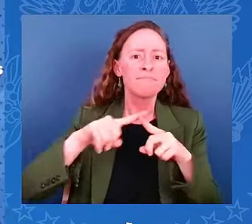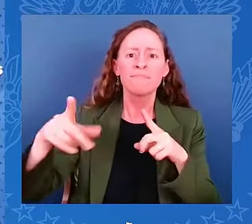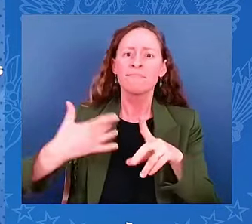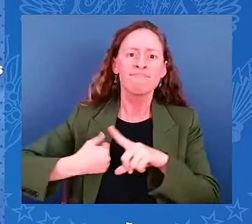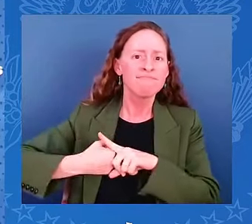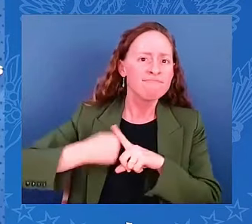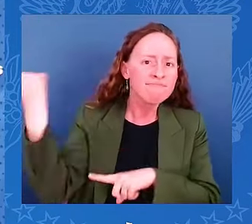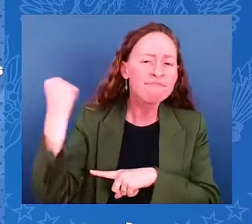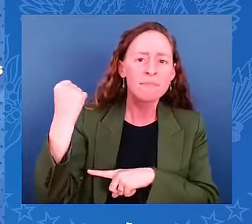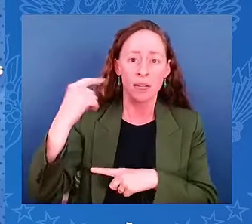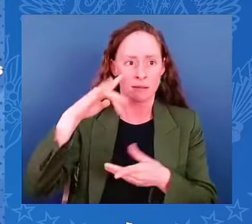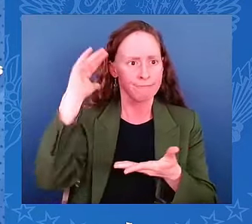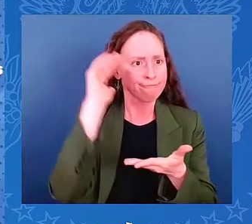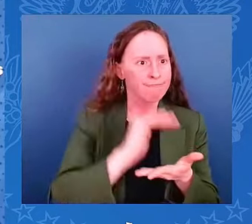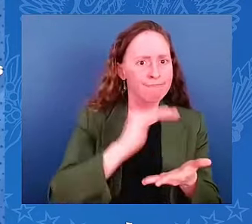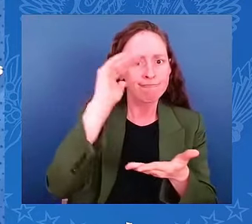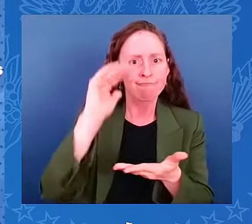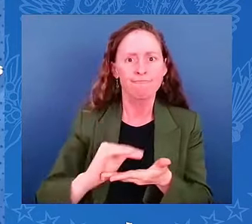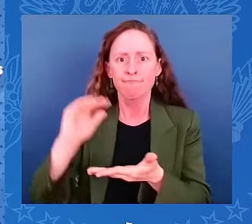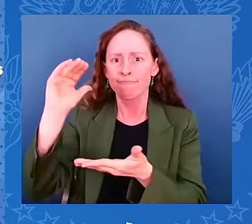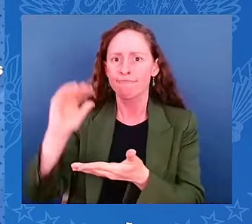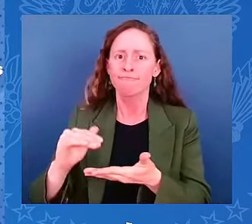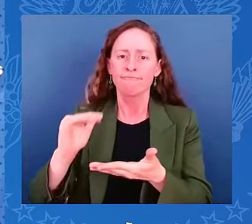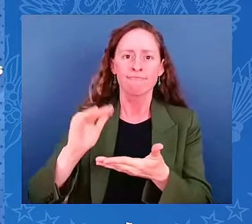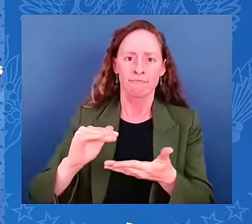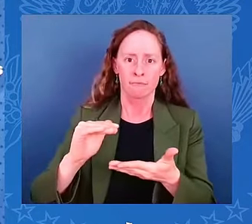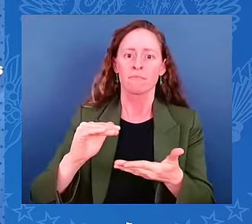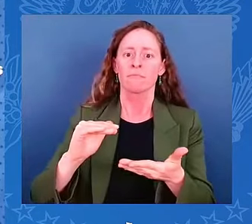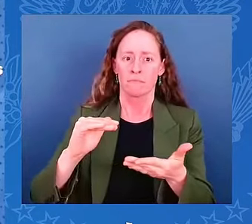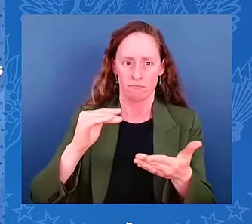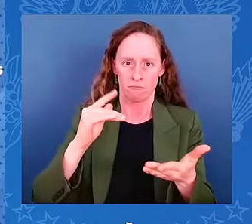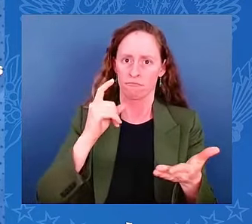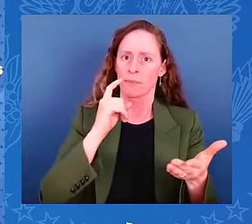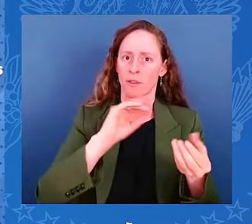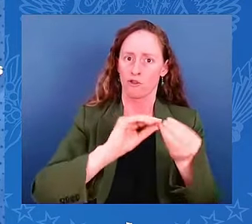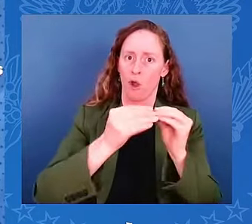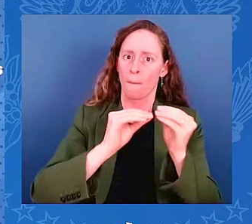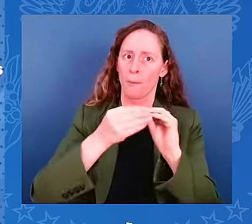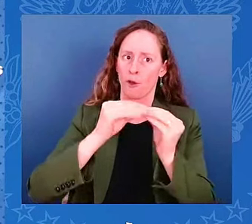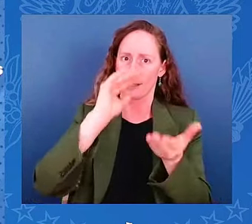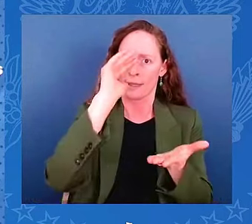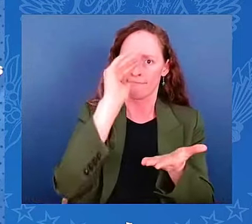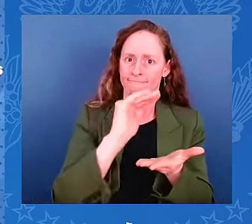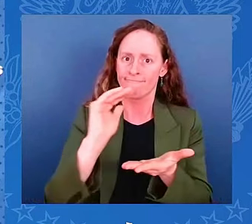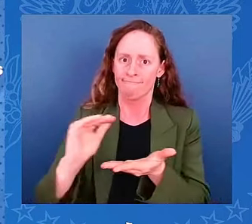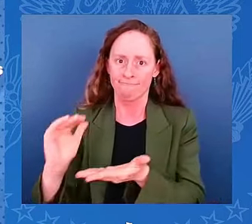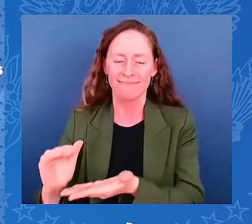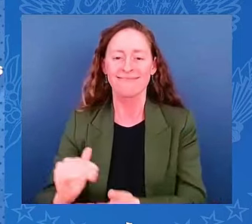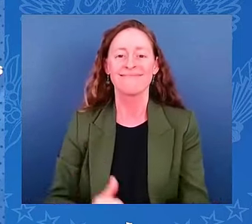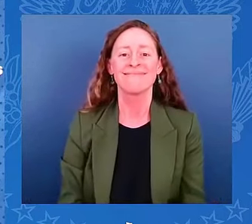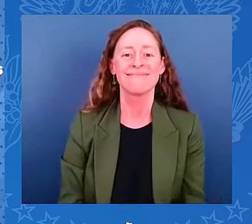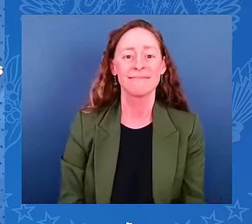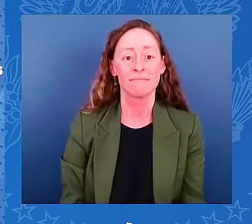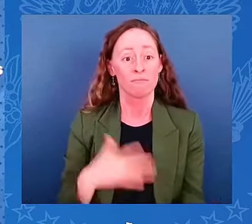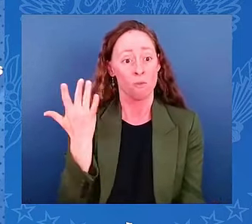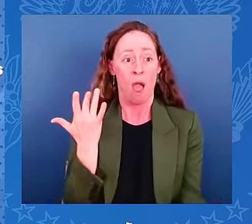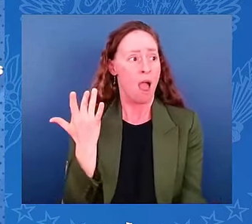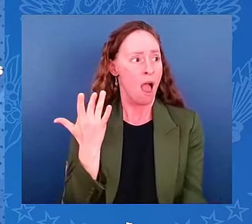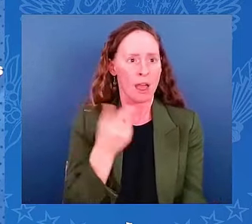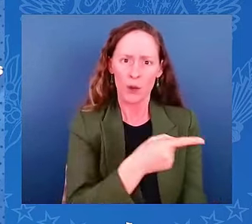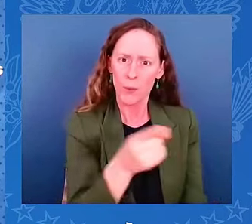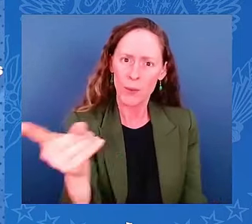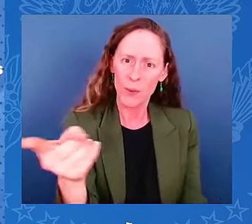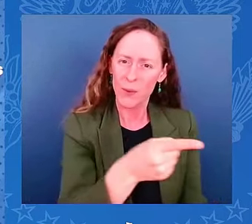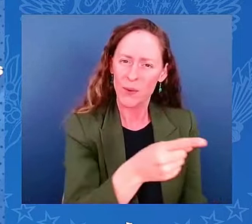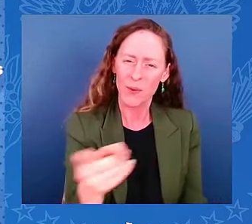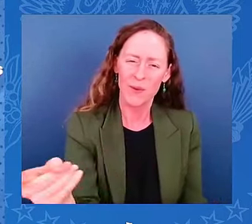this matters. So much of this progress is because, and I'm not just trying to be solicitous, it's because of you. Don't underestimate what you've